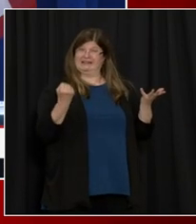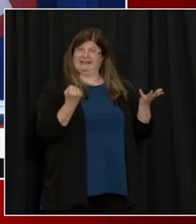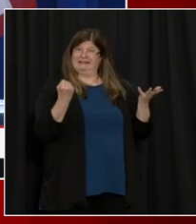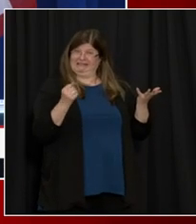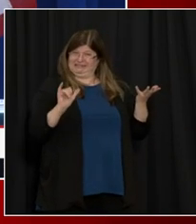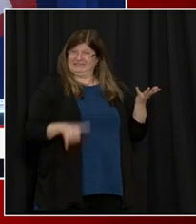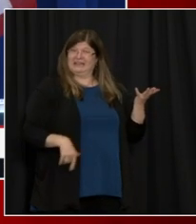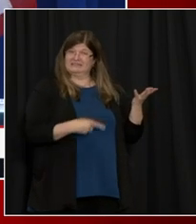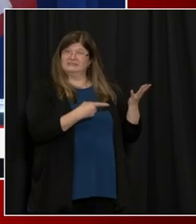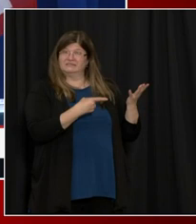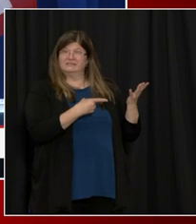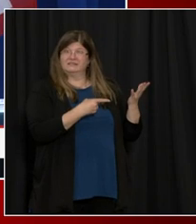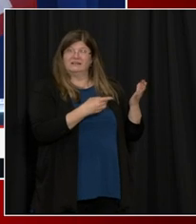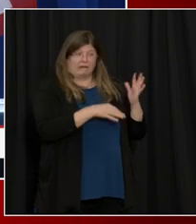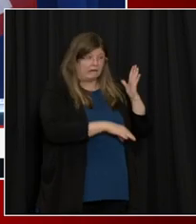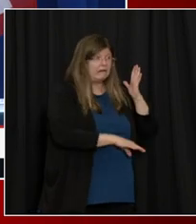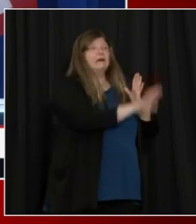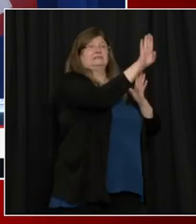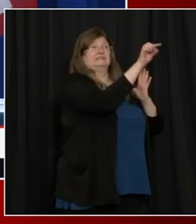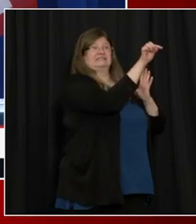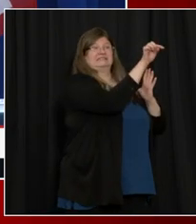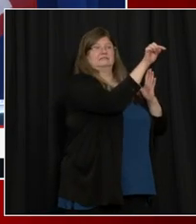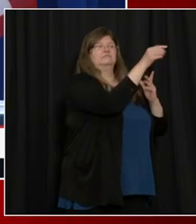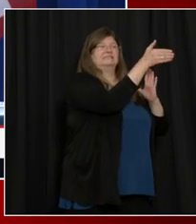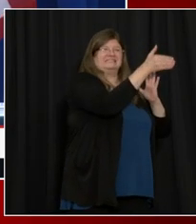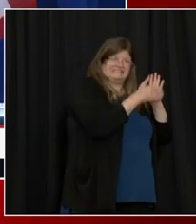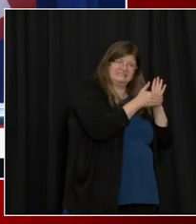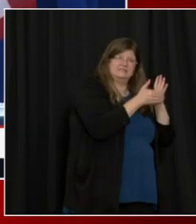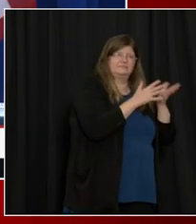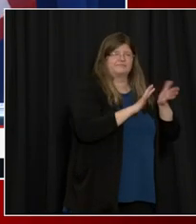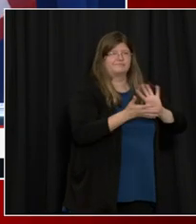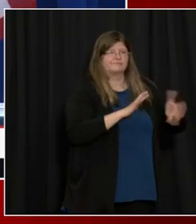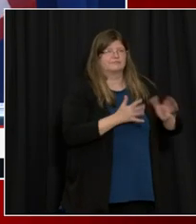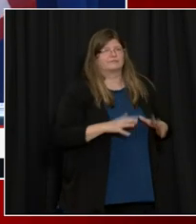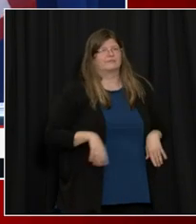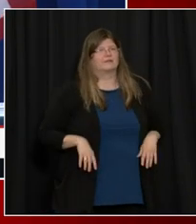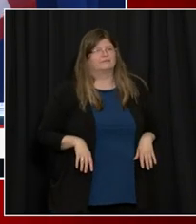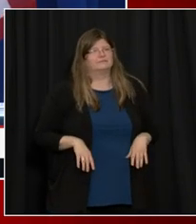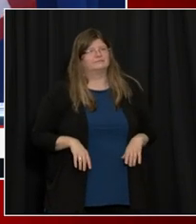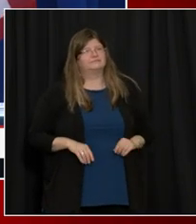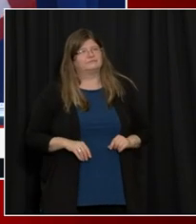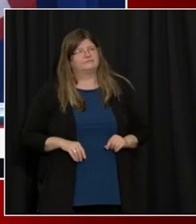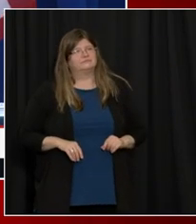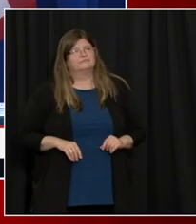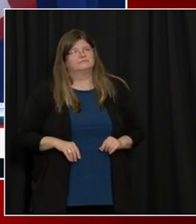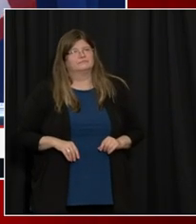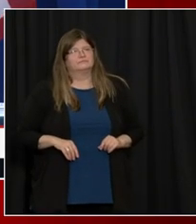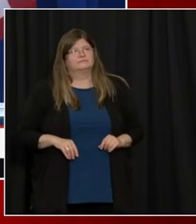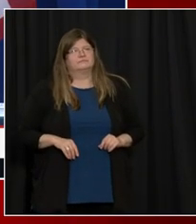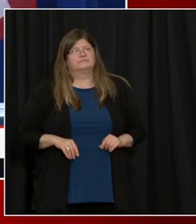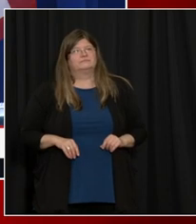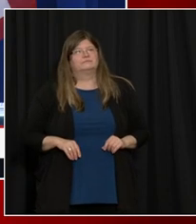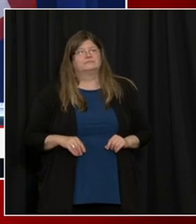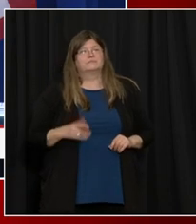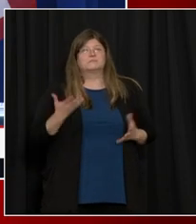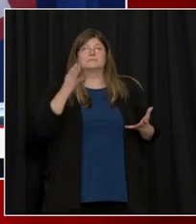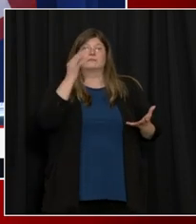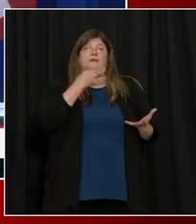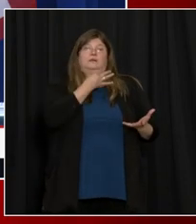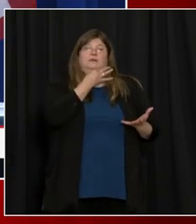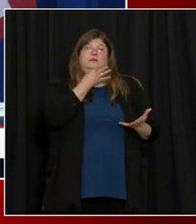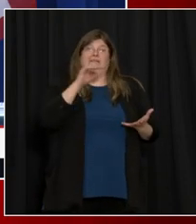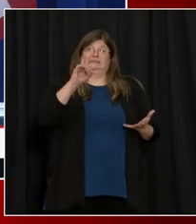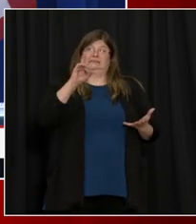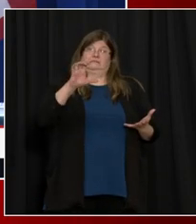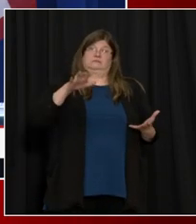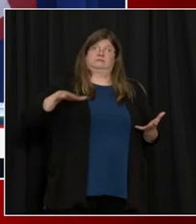DC treat the positivity rate as a reopening metric right now? Because in some of the early days we were told under 10%. Over the weekend, Governor